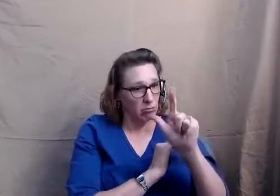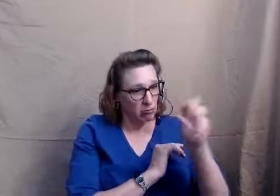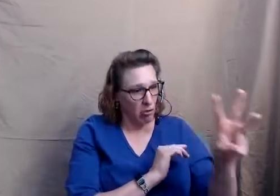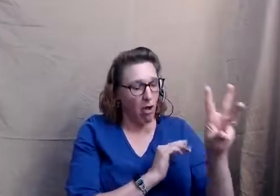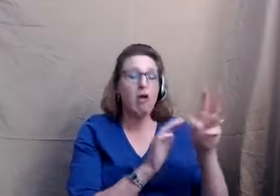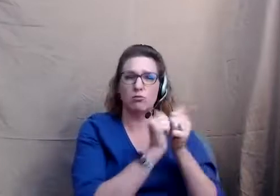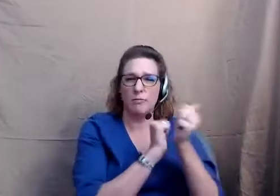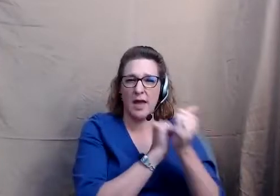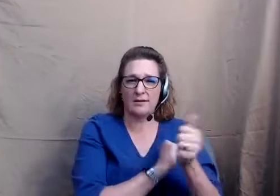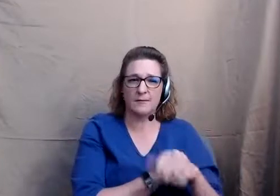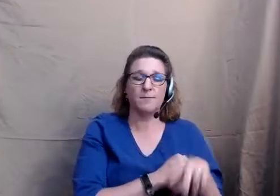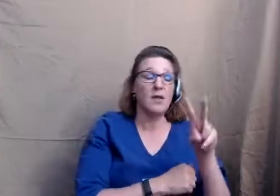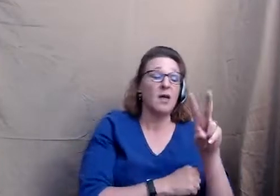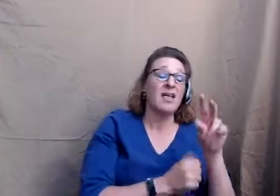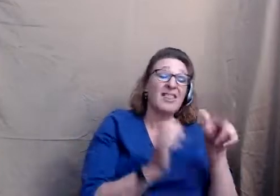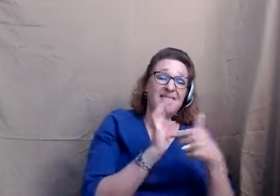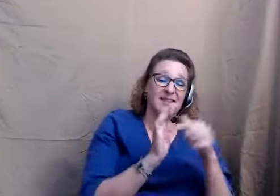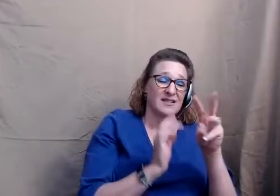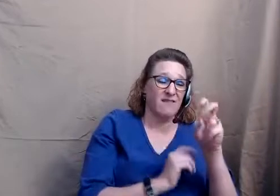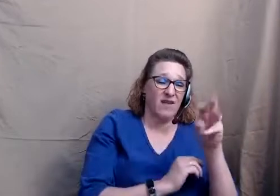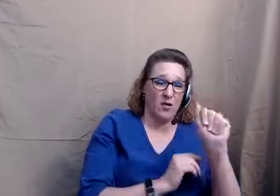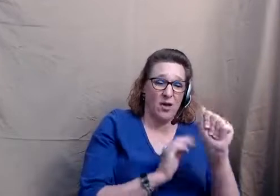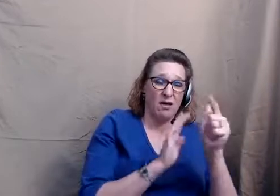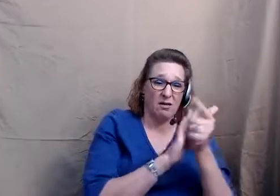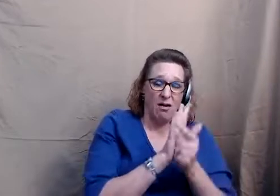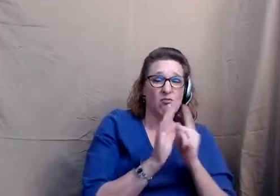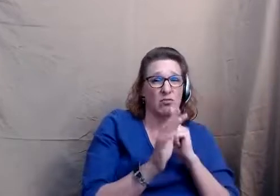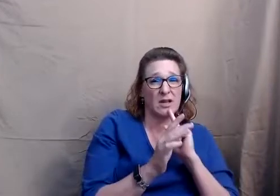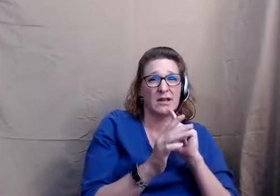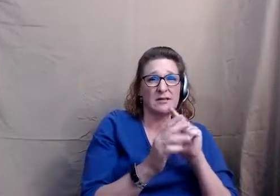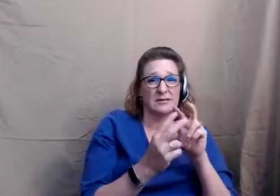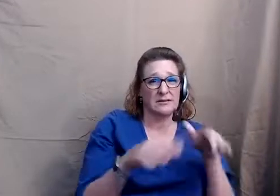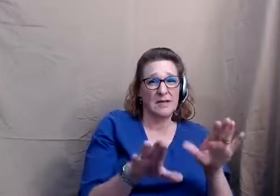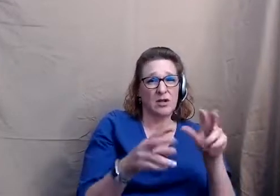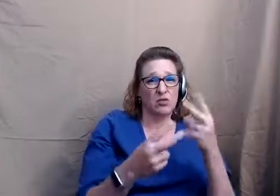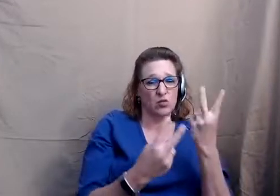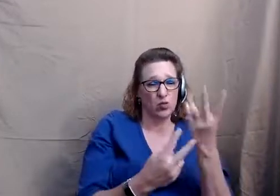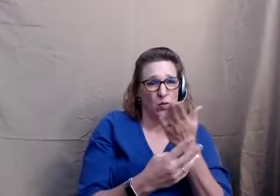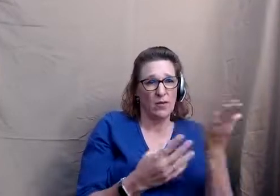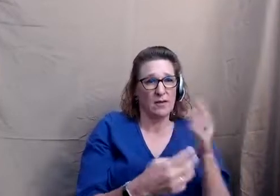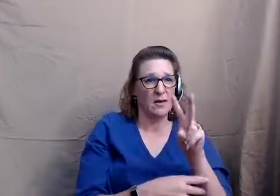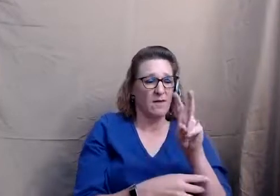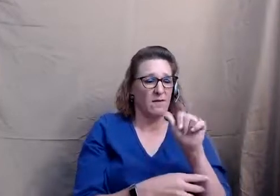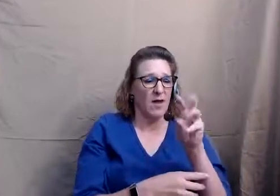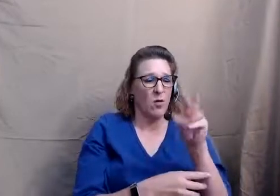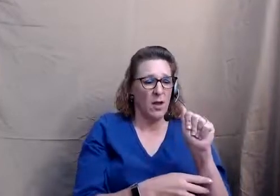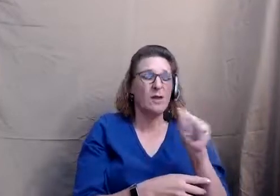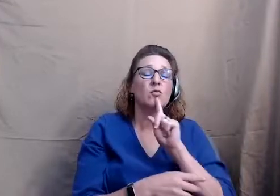What VAWA has done in terms of criminalization is really two things, because VAWA is more than anything else a funding